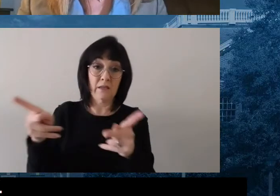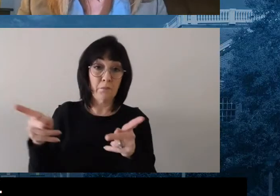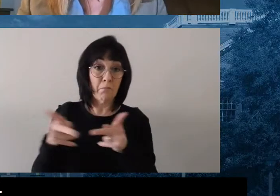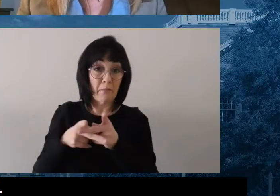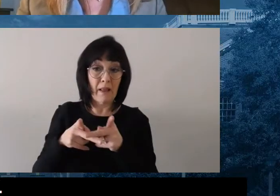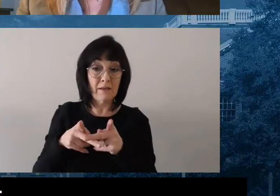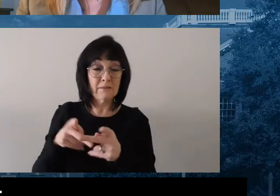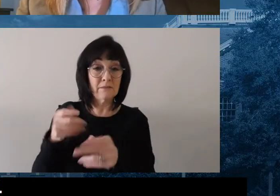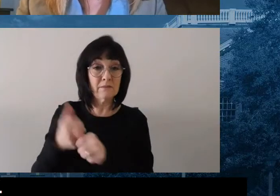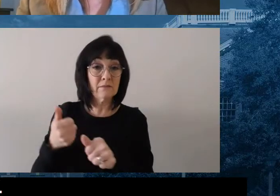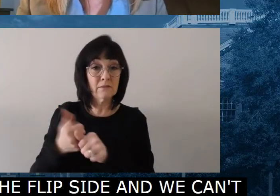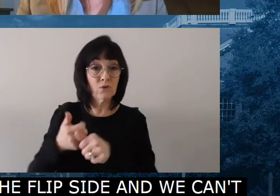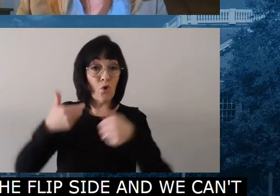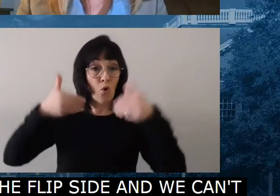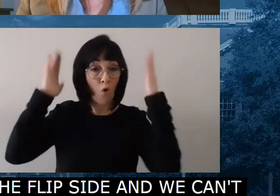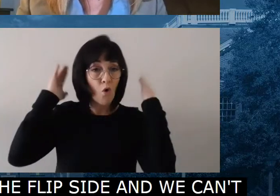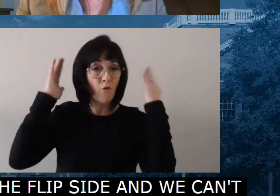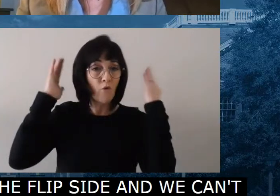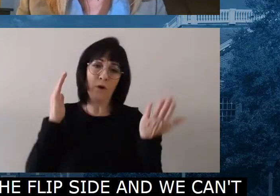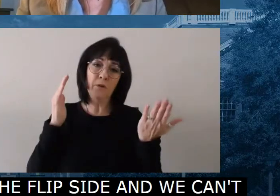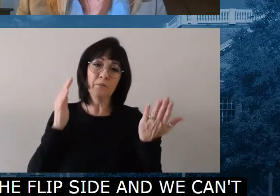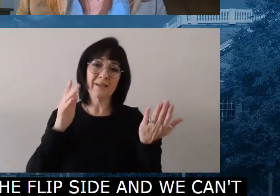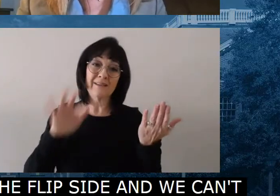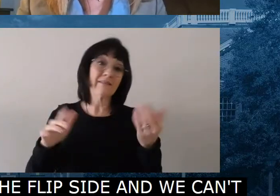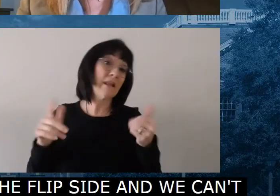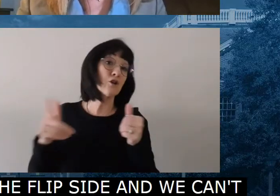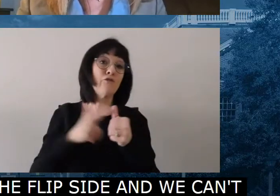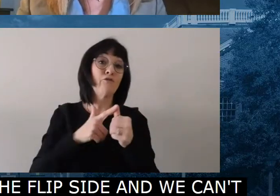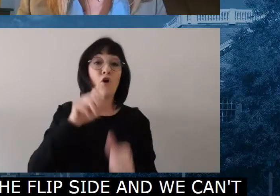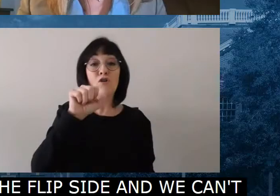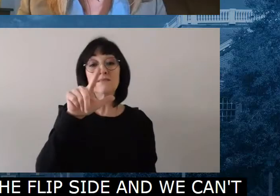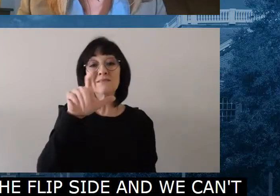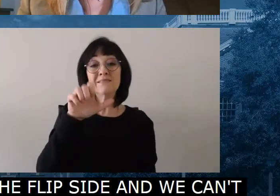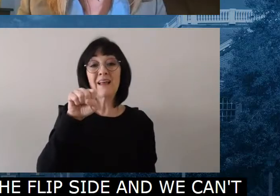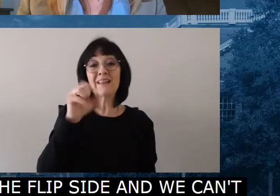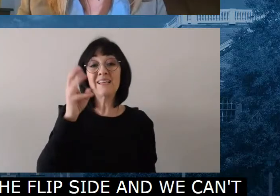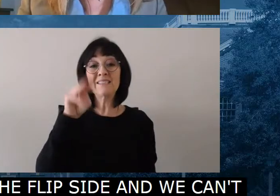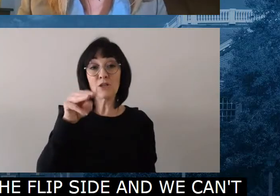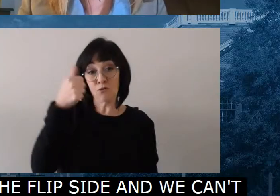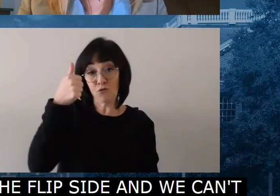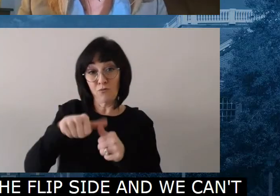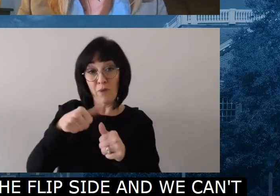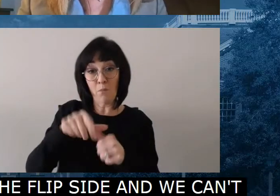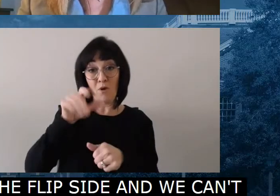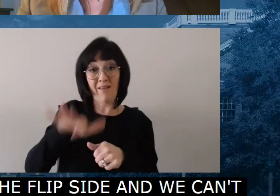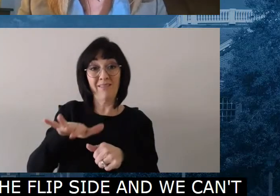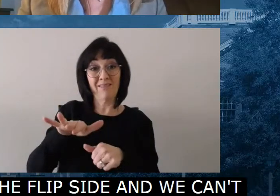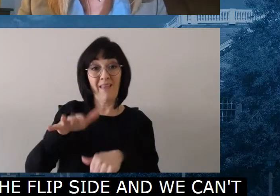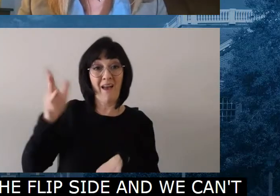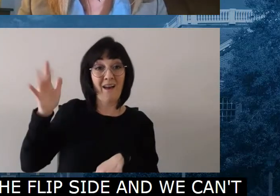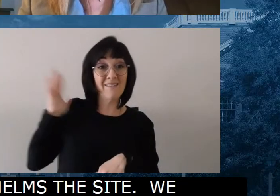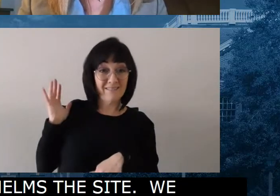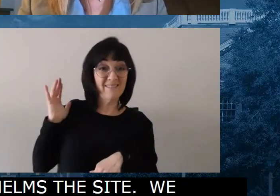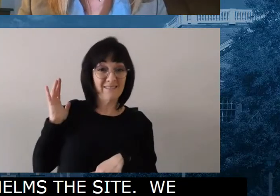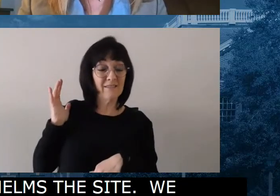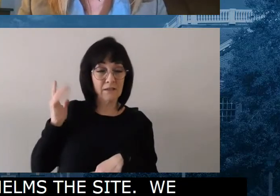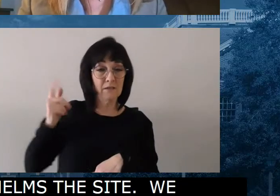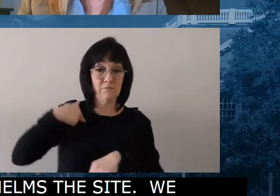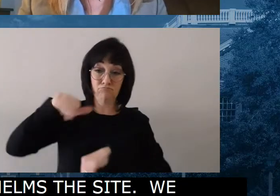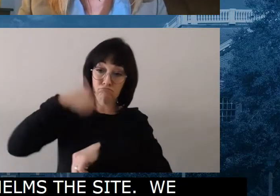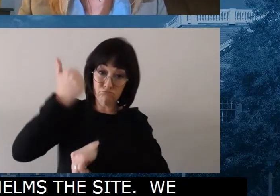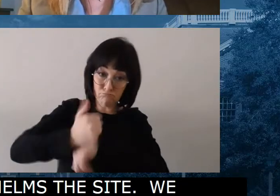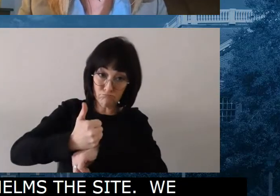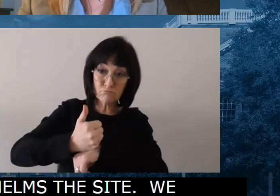that, we learned that early on with the Salesianum event. We had a registration process, we had a targeted population,